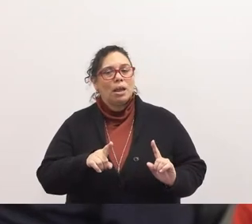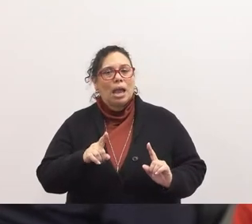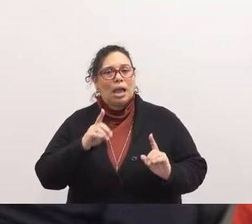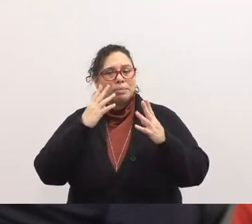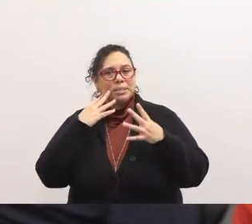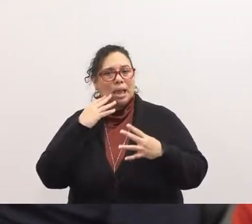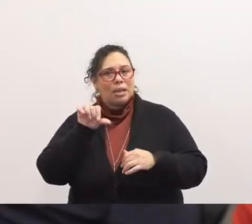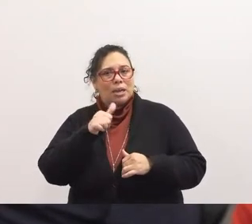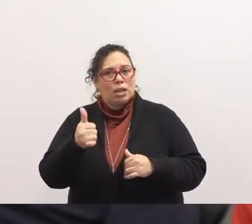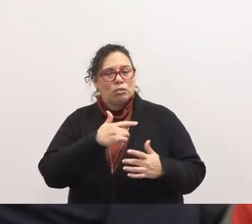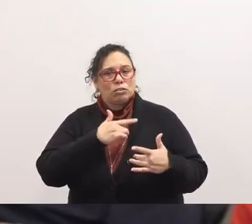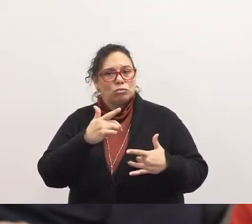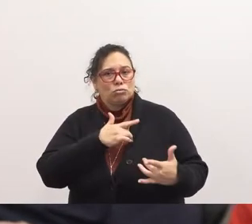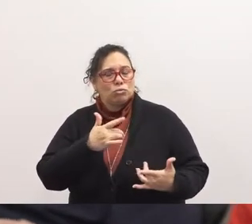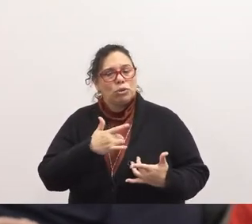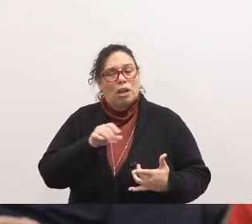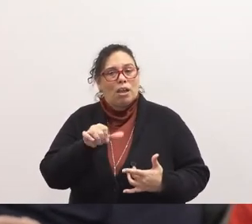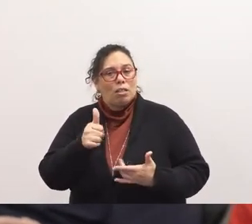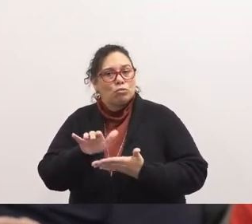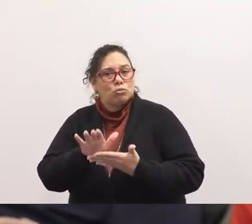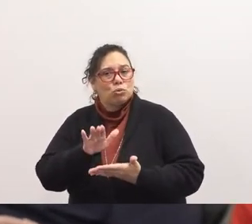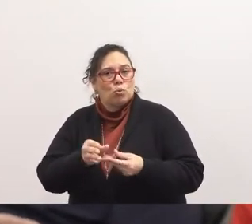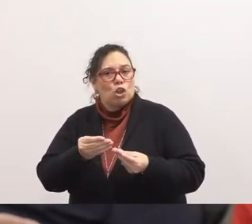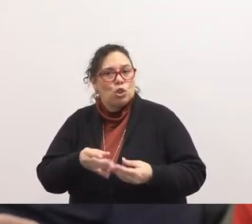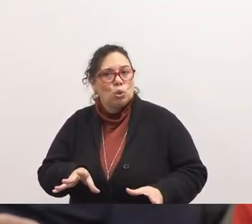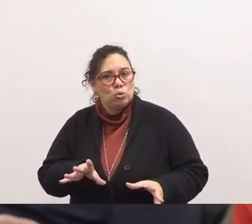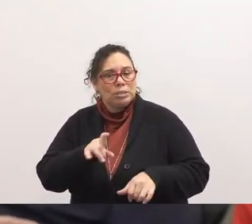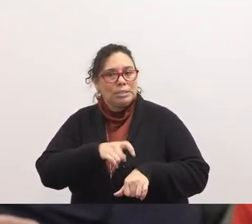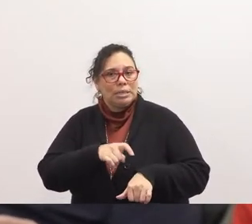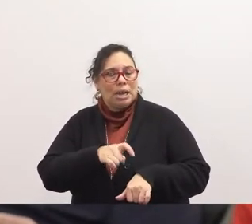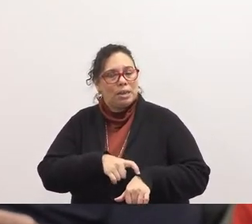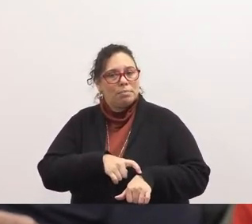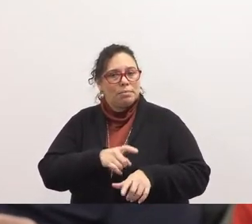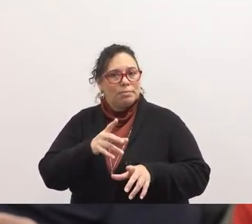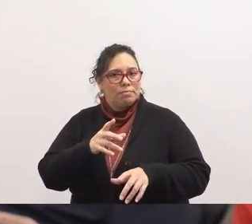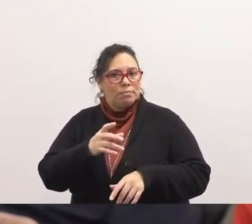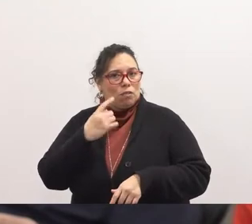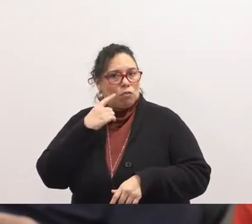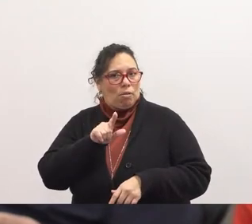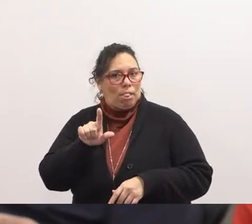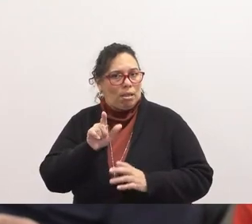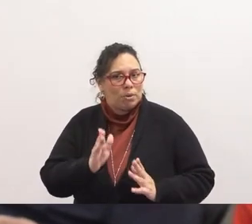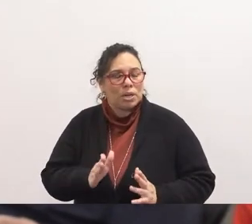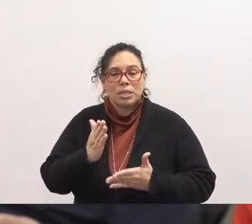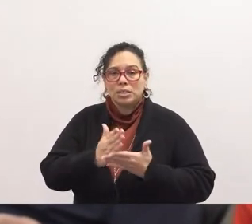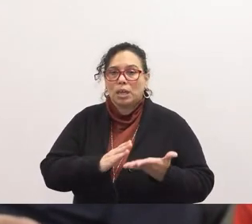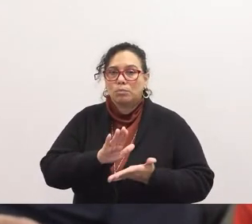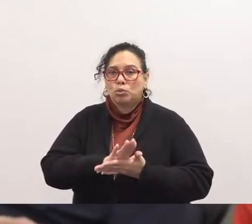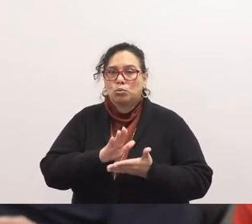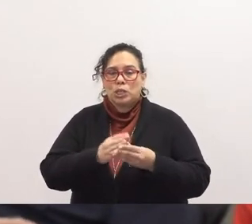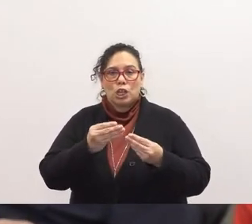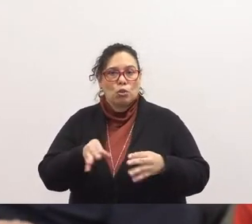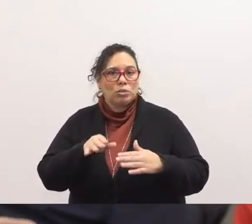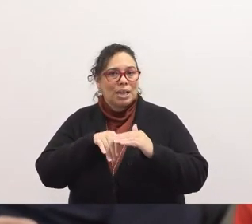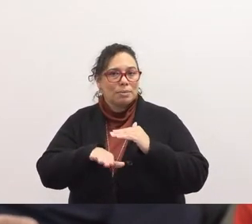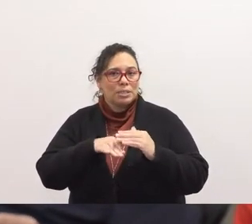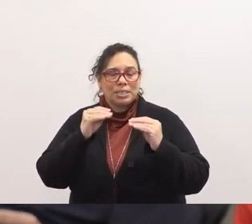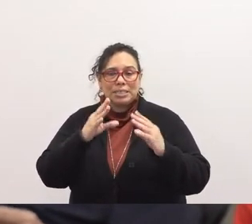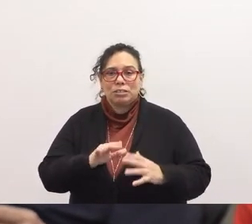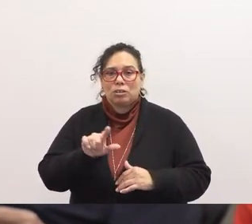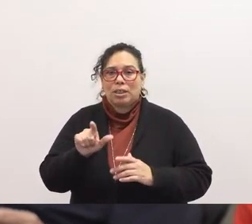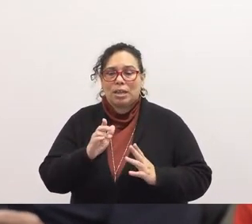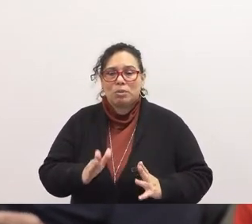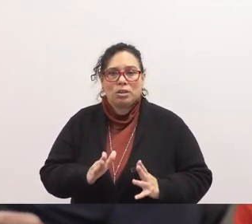that other campuses will be losing the amount of time that their campus will be served by a teacher librarian. Some schools will even be losing access to a teacher